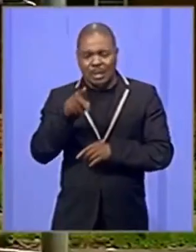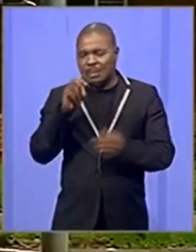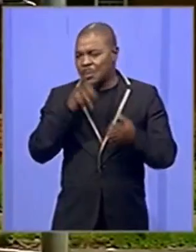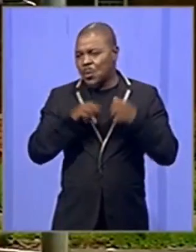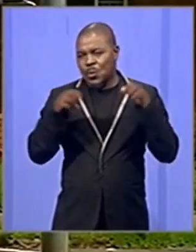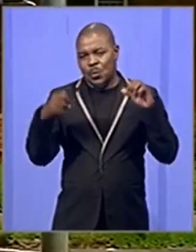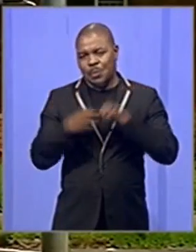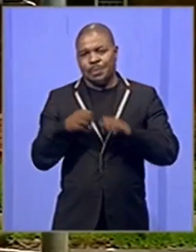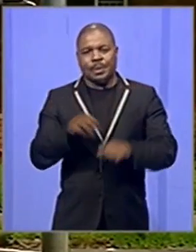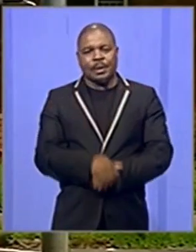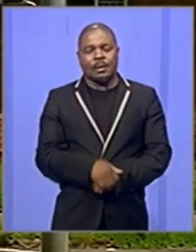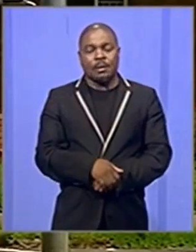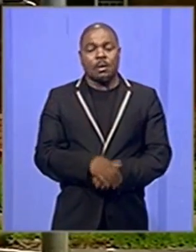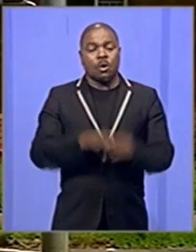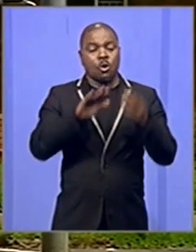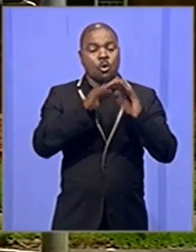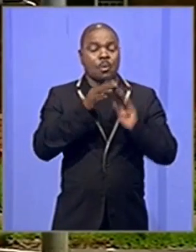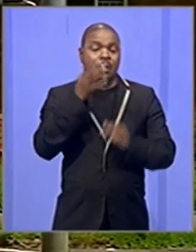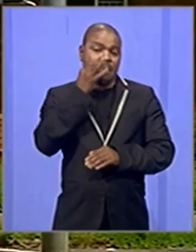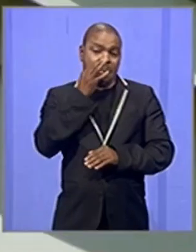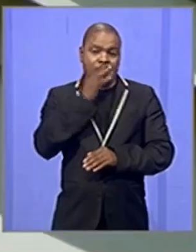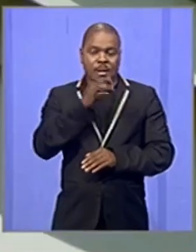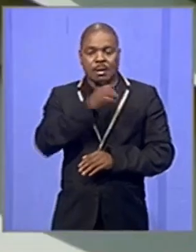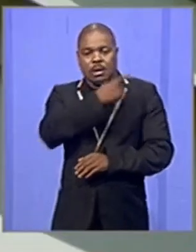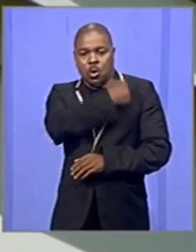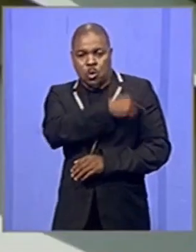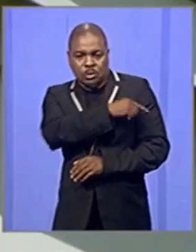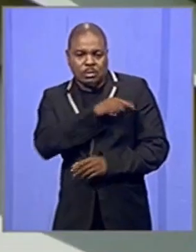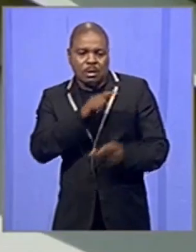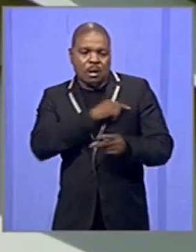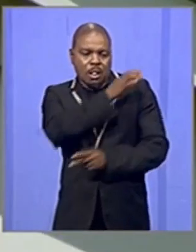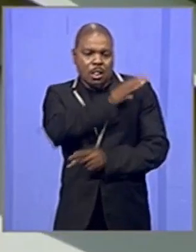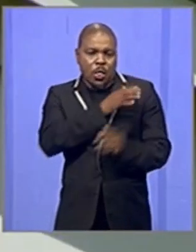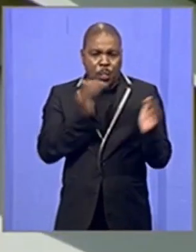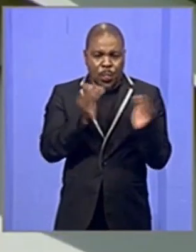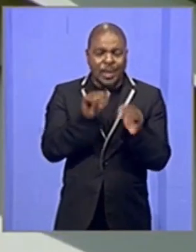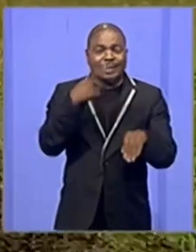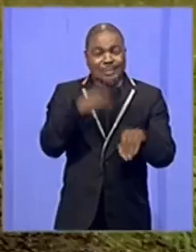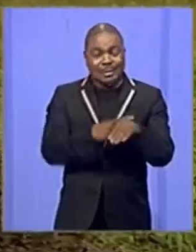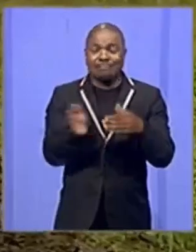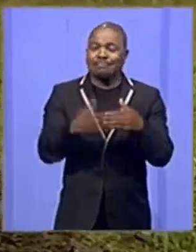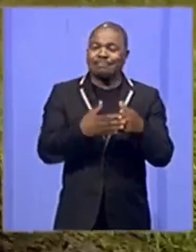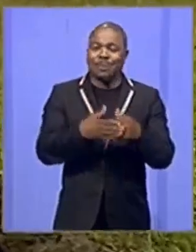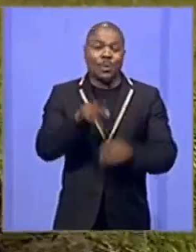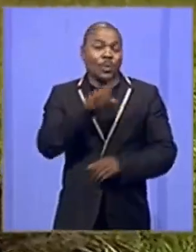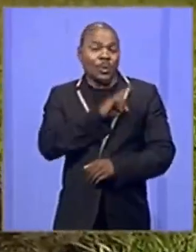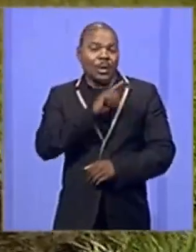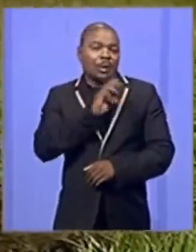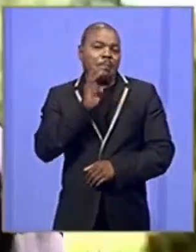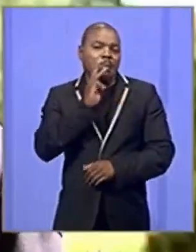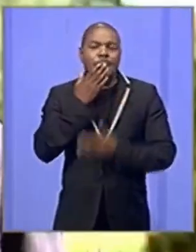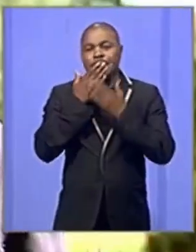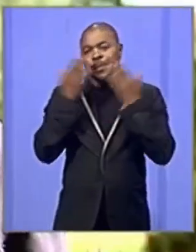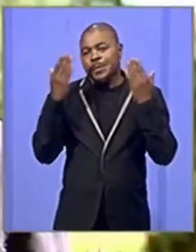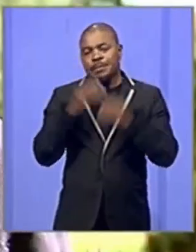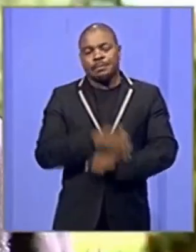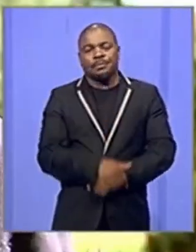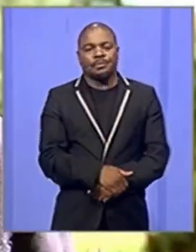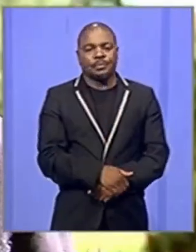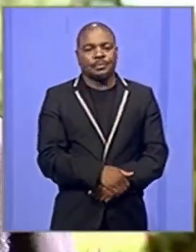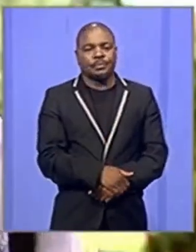ai ba tlaleha ha sepetlele le ditliniki tsa lehae di kwalwa ka nako tse ding ka baka la tlhokego ya metsi. Re na